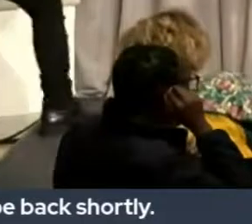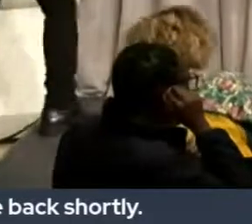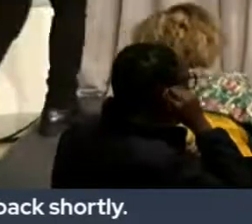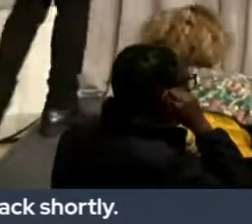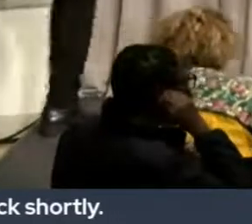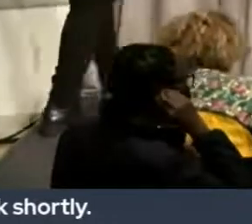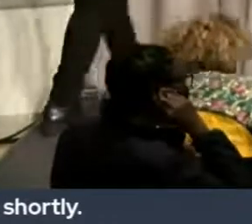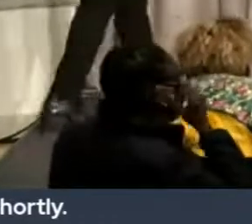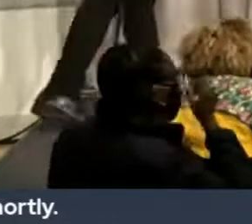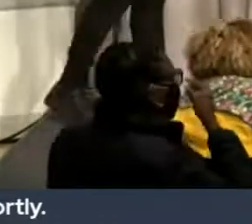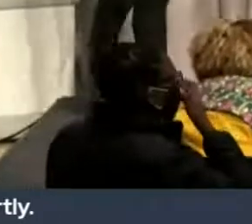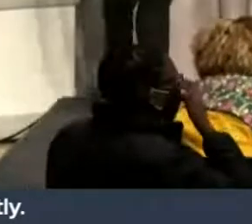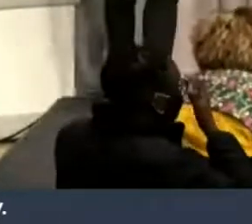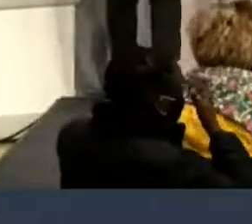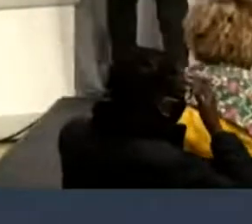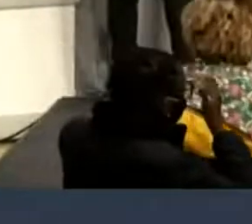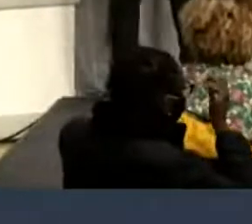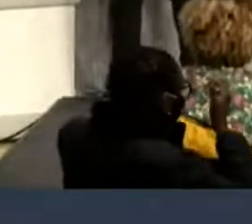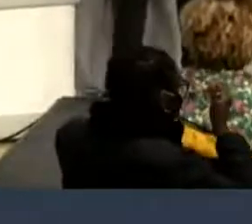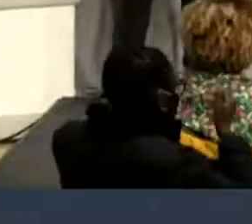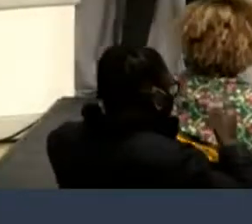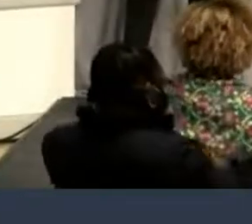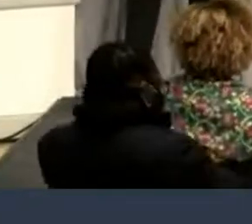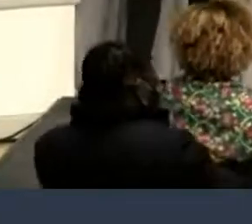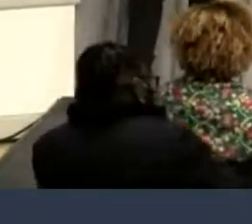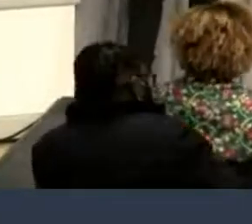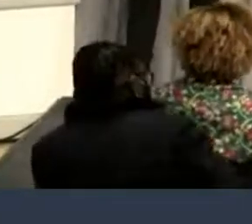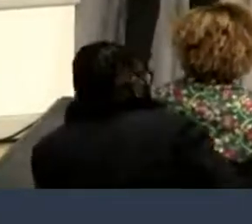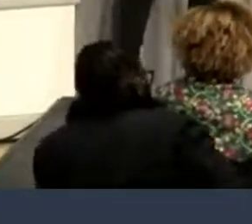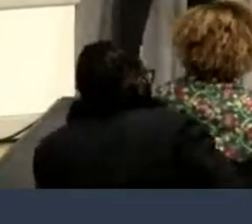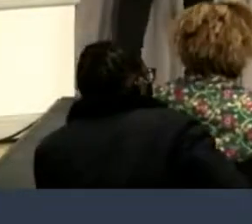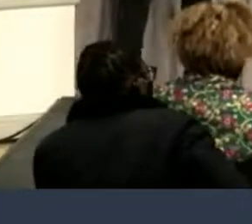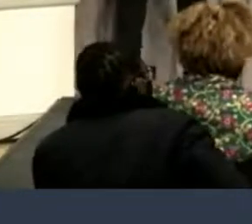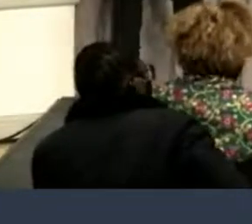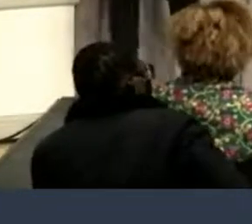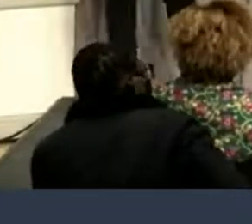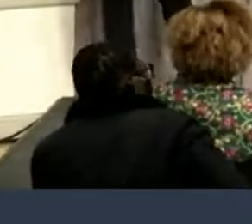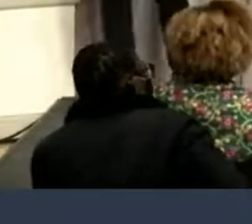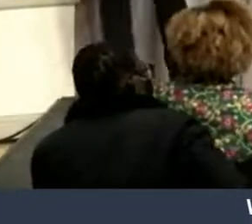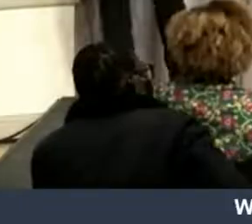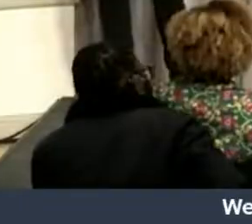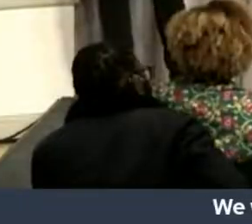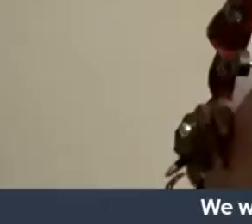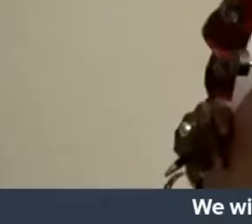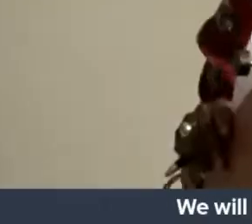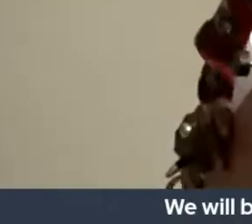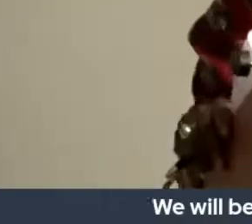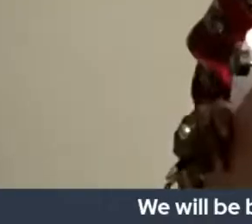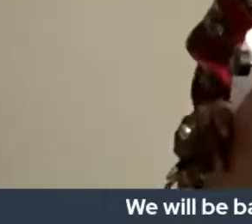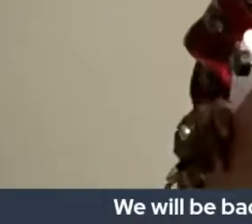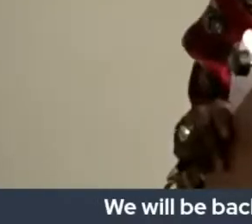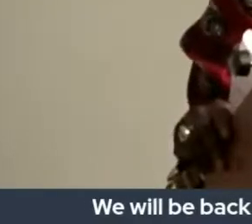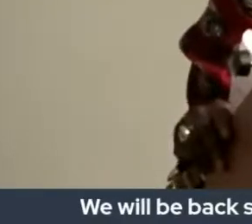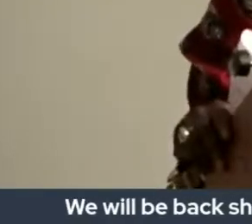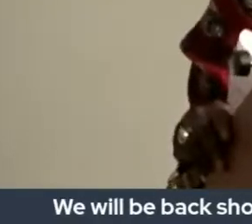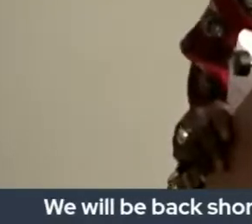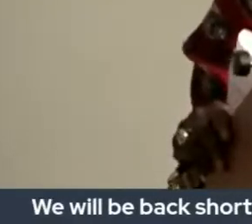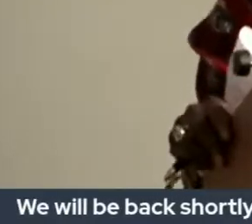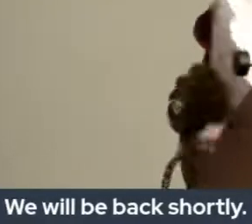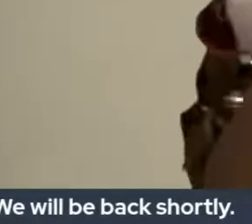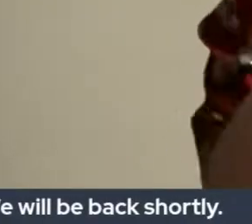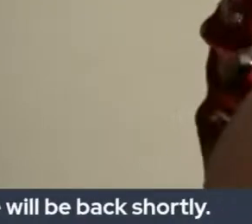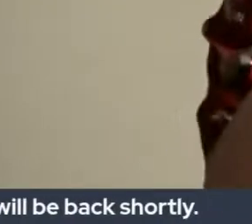Thank you so very much. We have returned now from our lunch break, and we are going to continue